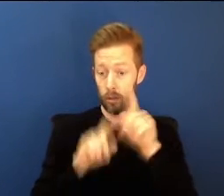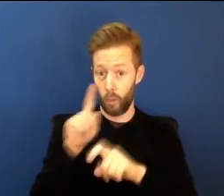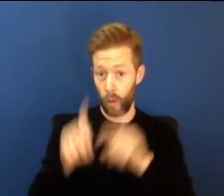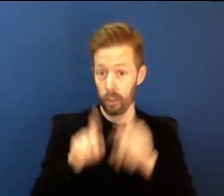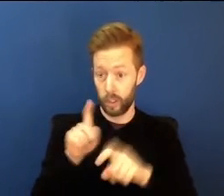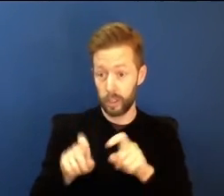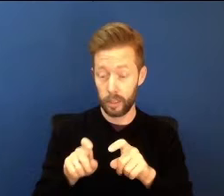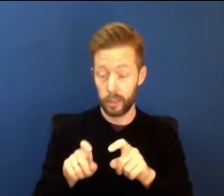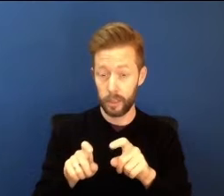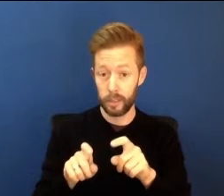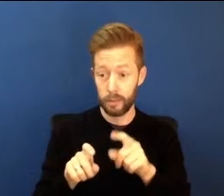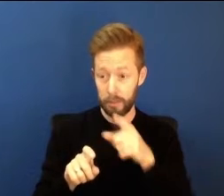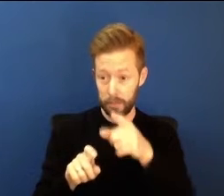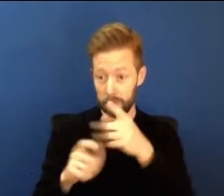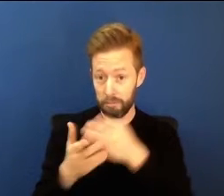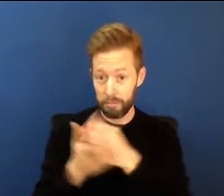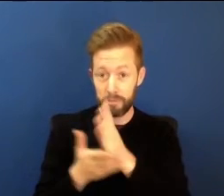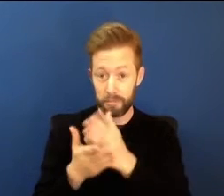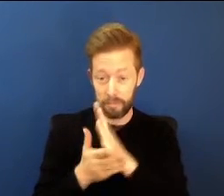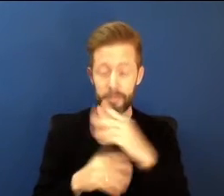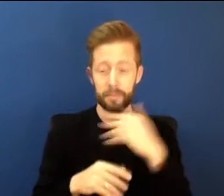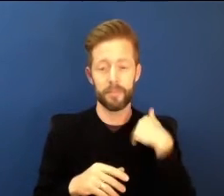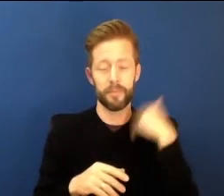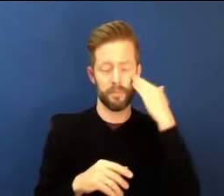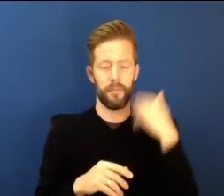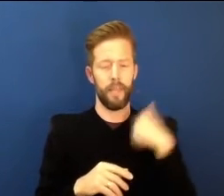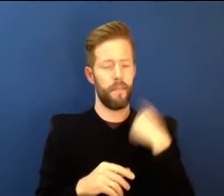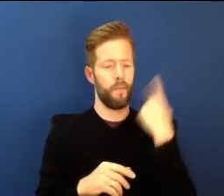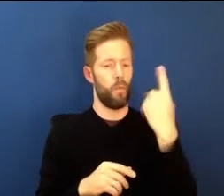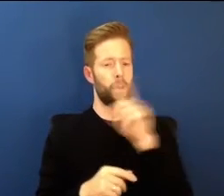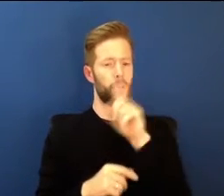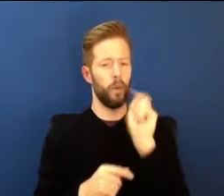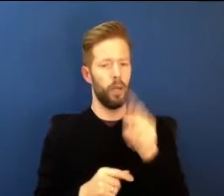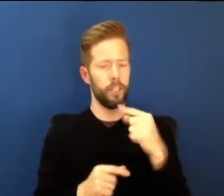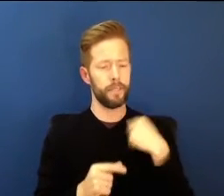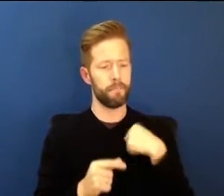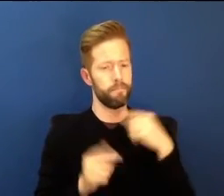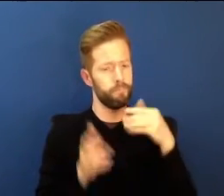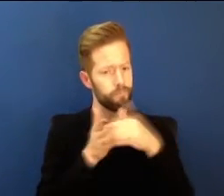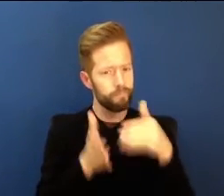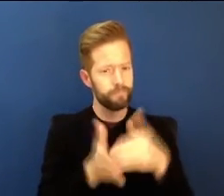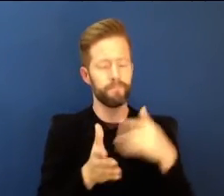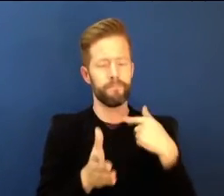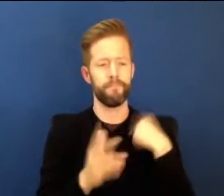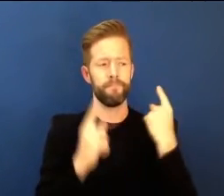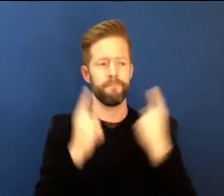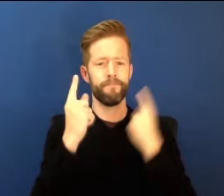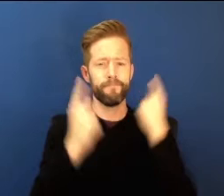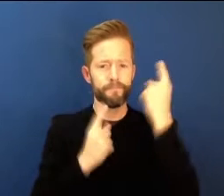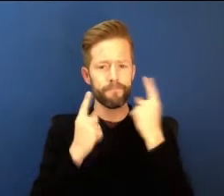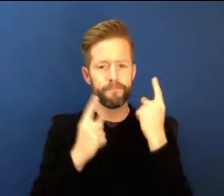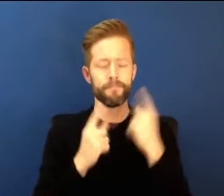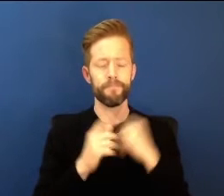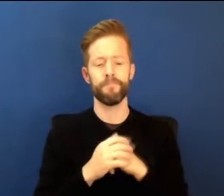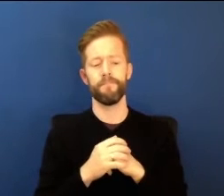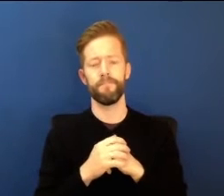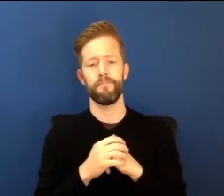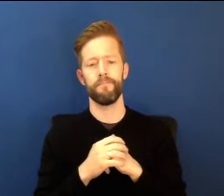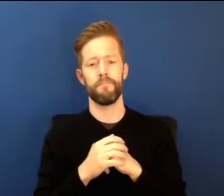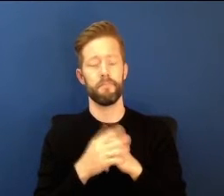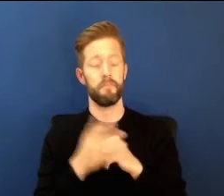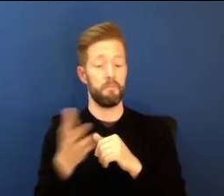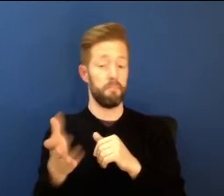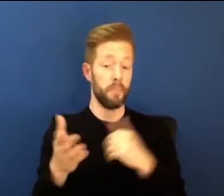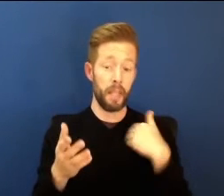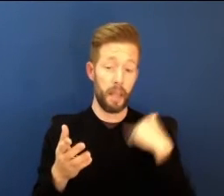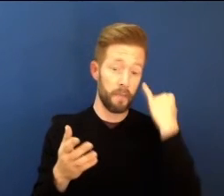Janice. Sure. Yeah, and I know this is one that I wonder about a lot, and